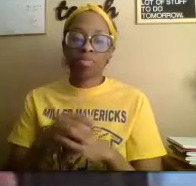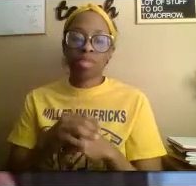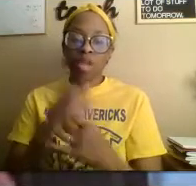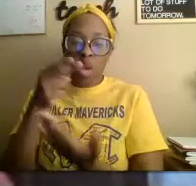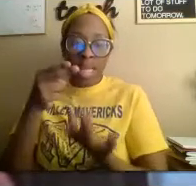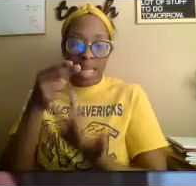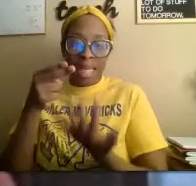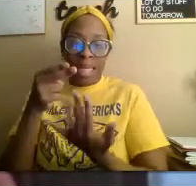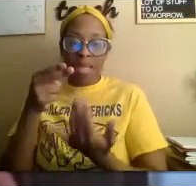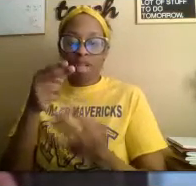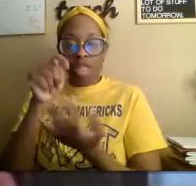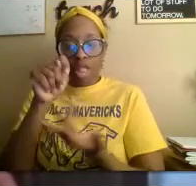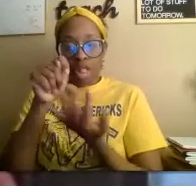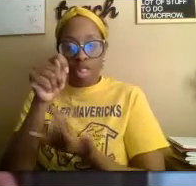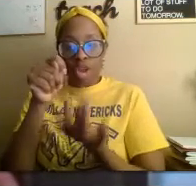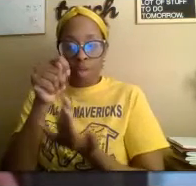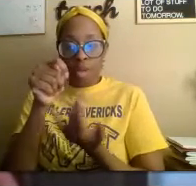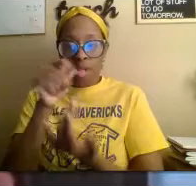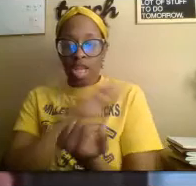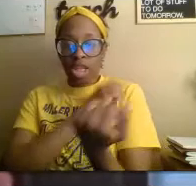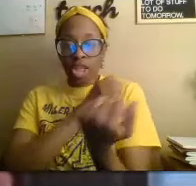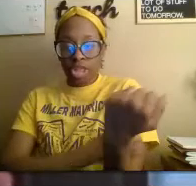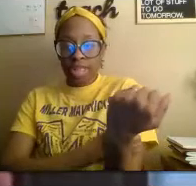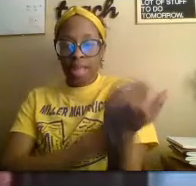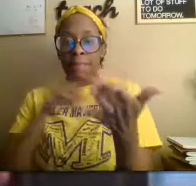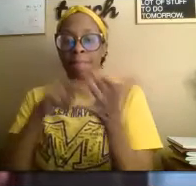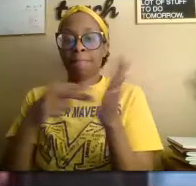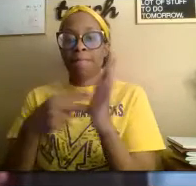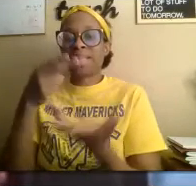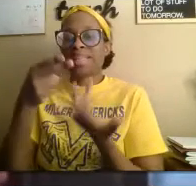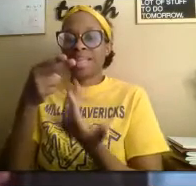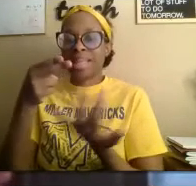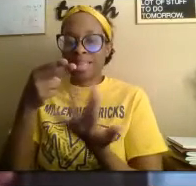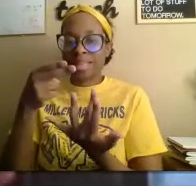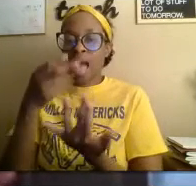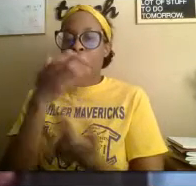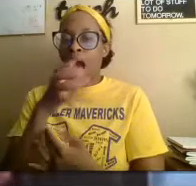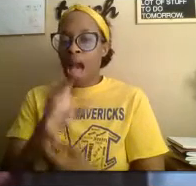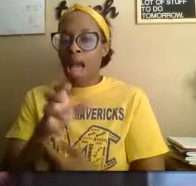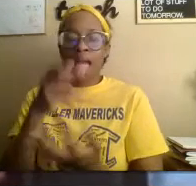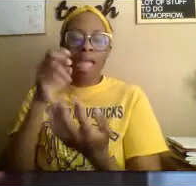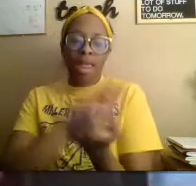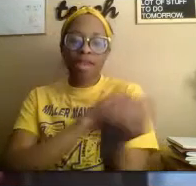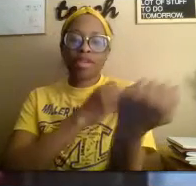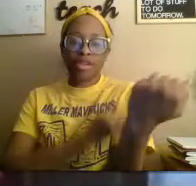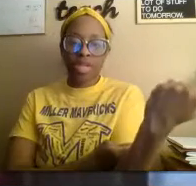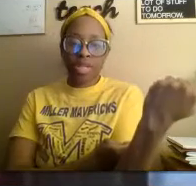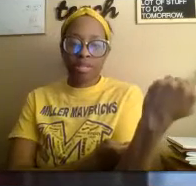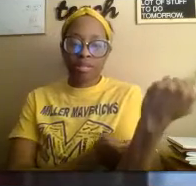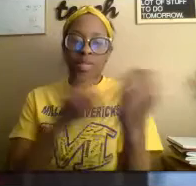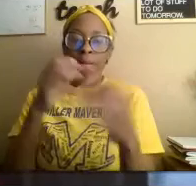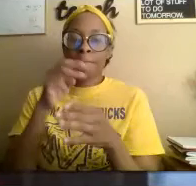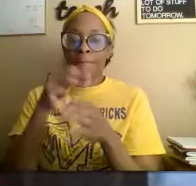we see the word thermal energy, we're going to think heat energy. So the metals in these pans are conductors.